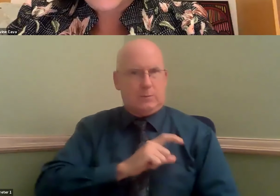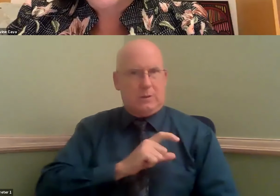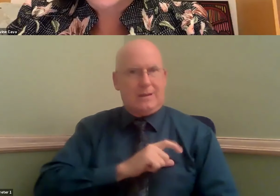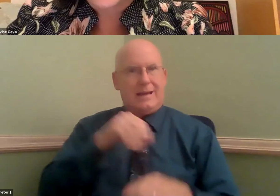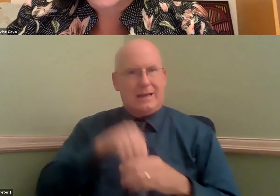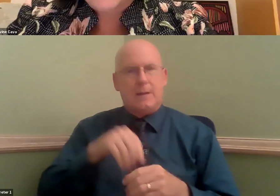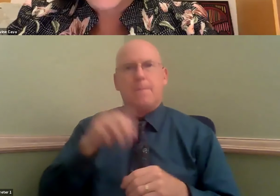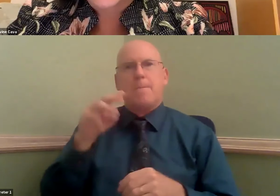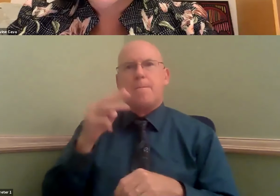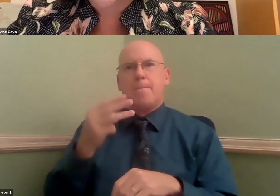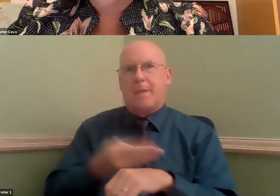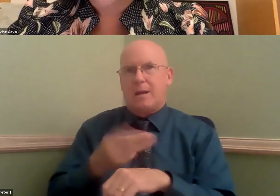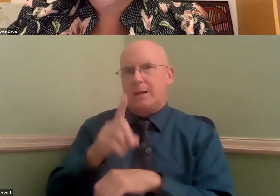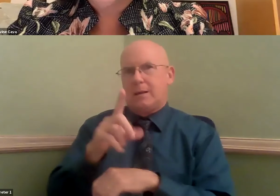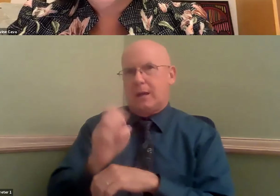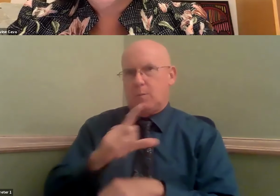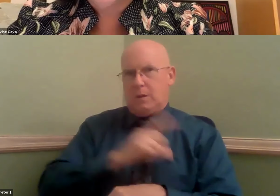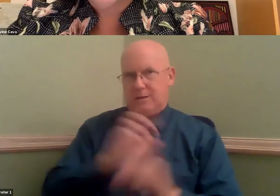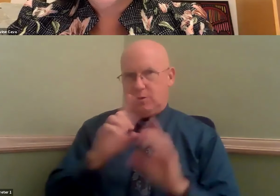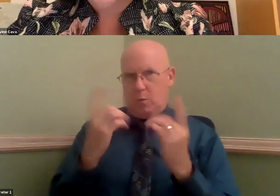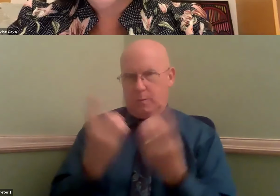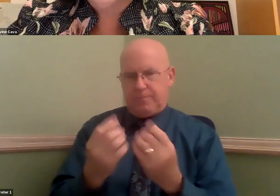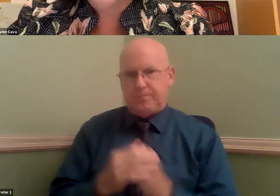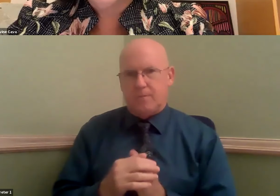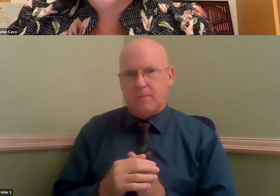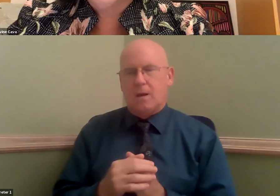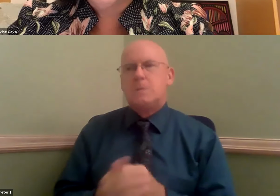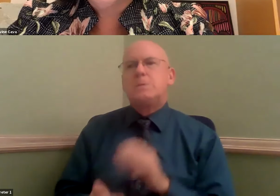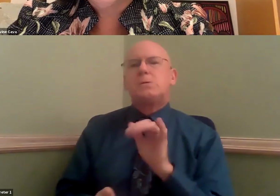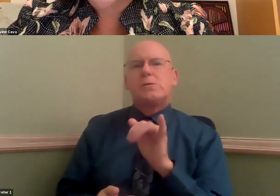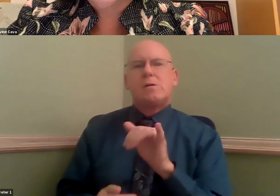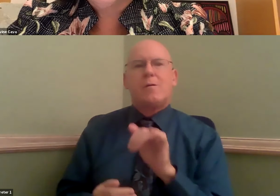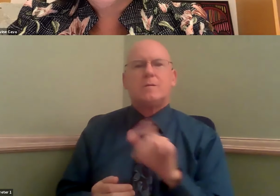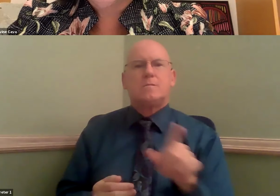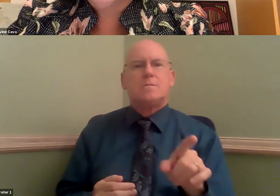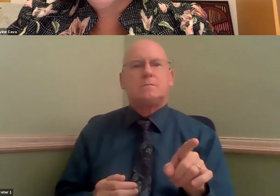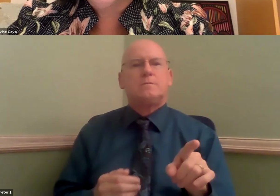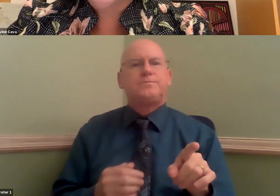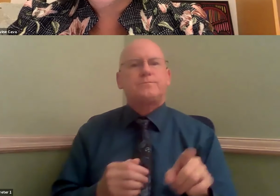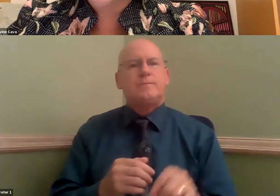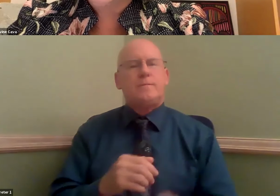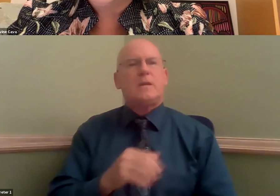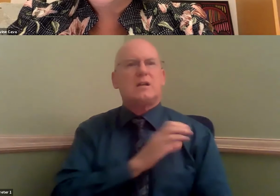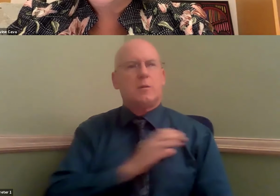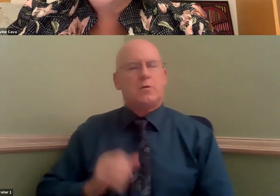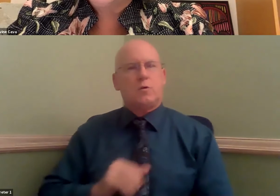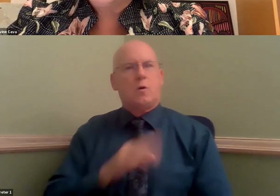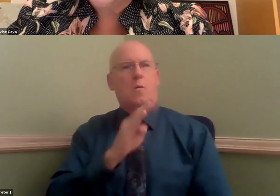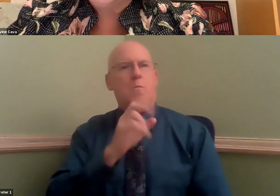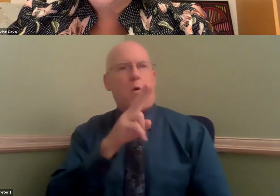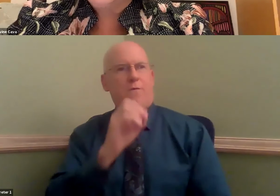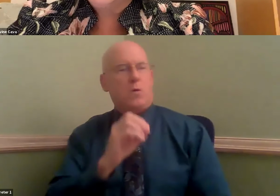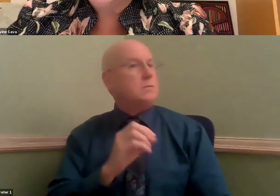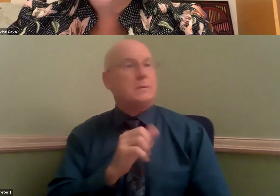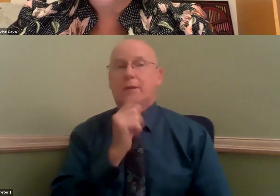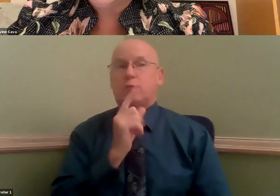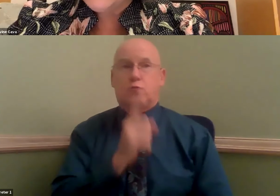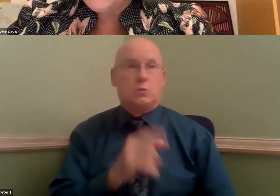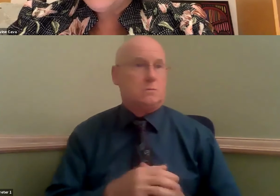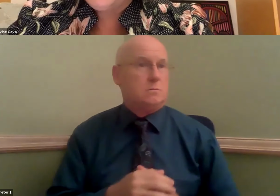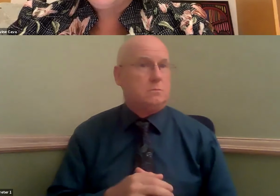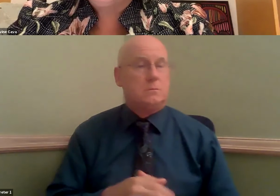Miami-Dade County Police Department. You do apologize. Well, I could again clearly state that wasn't the case. The